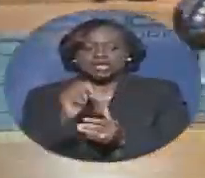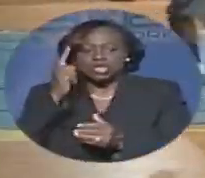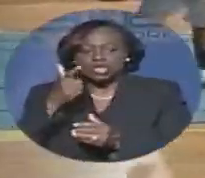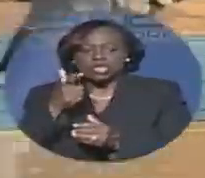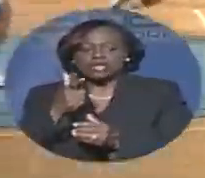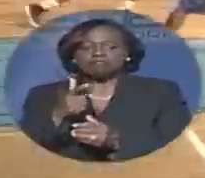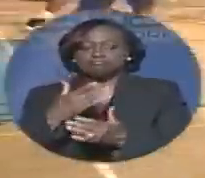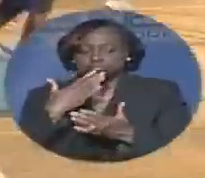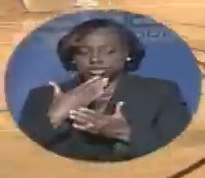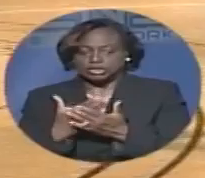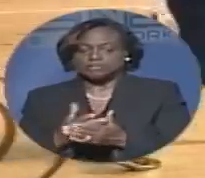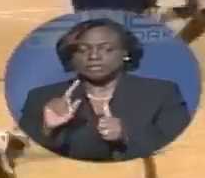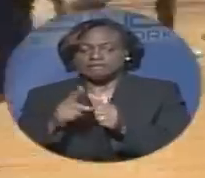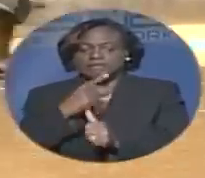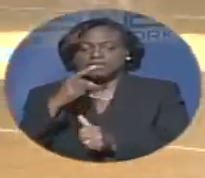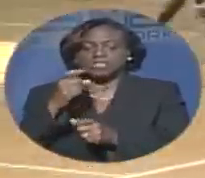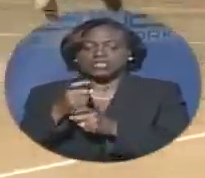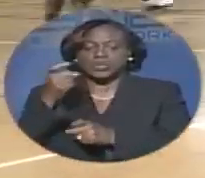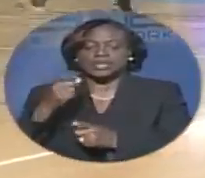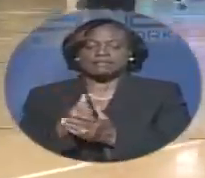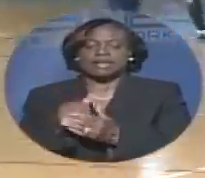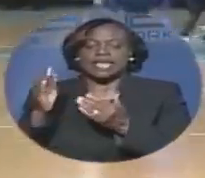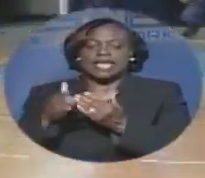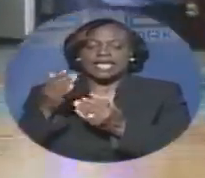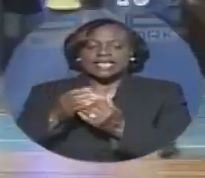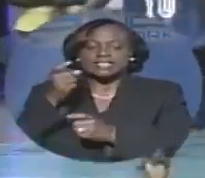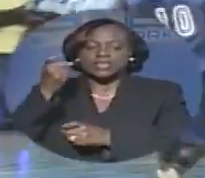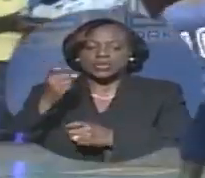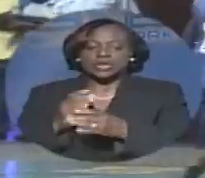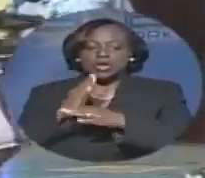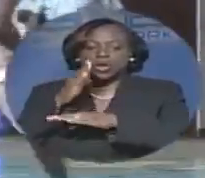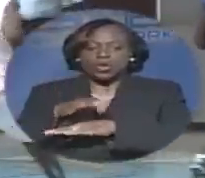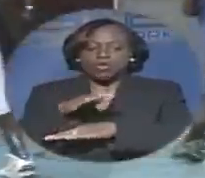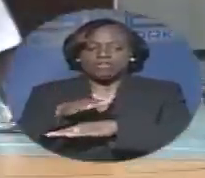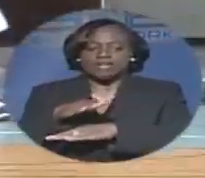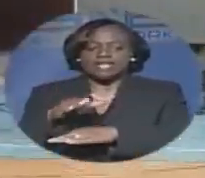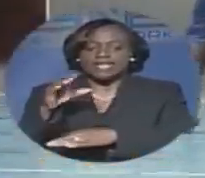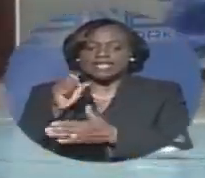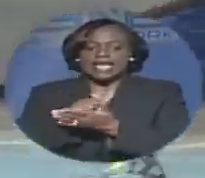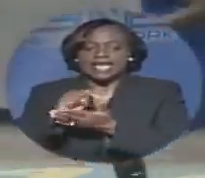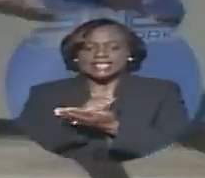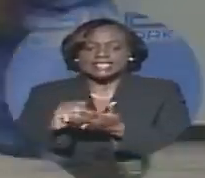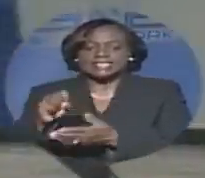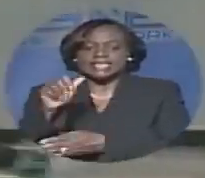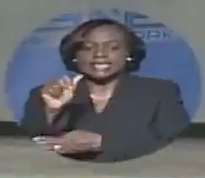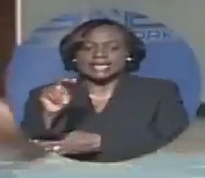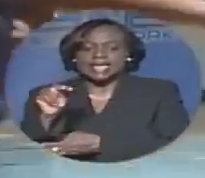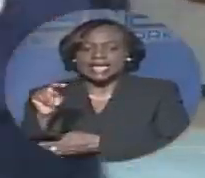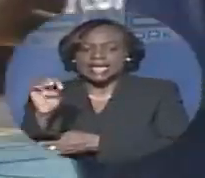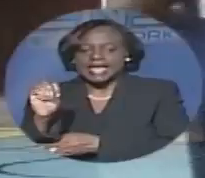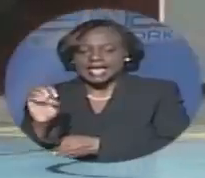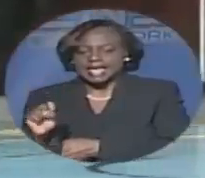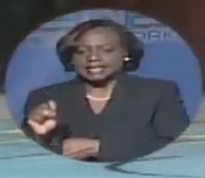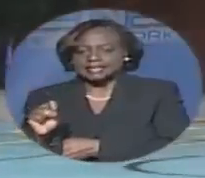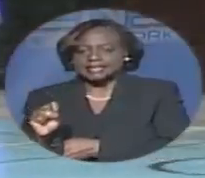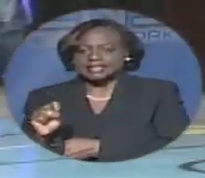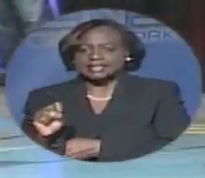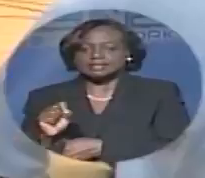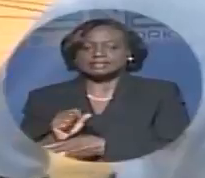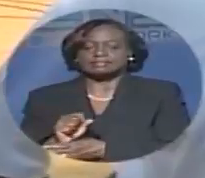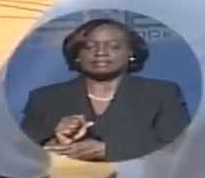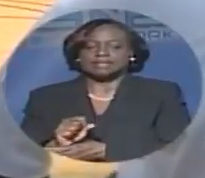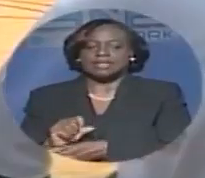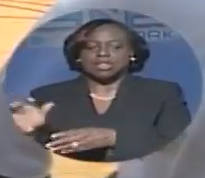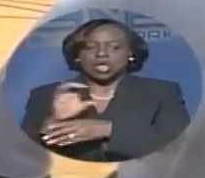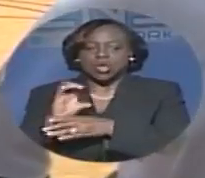with their first win of the tournament. They coasted to an easy win over the St. Ads Blue Waves 68-27. Coach Kevin K.J. Johnson talked more about the victory.